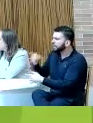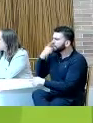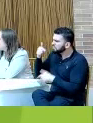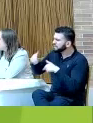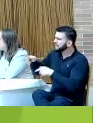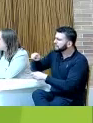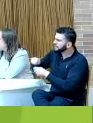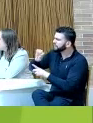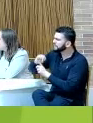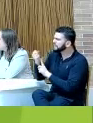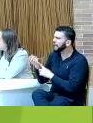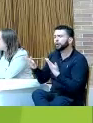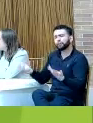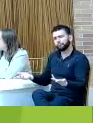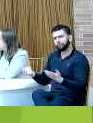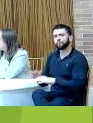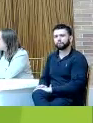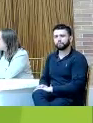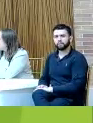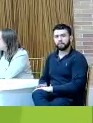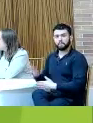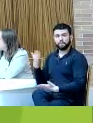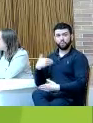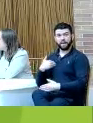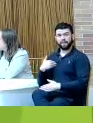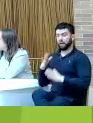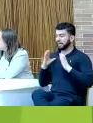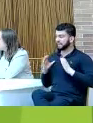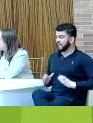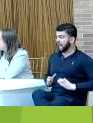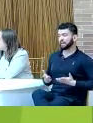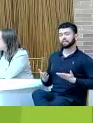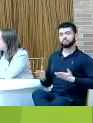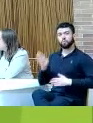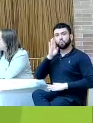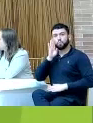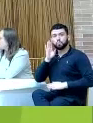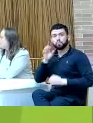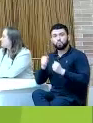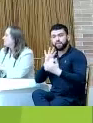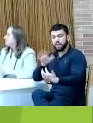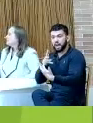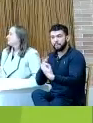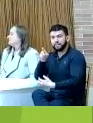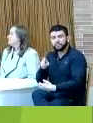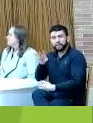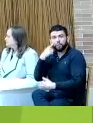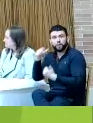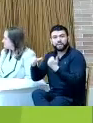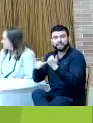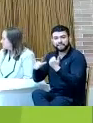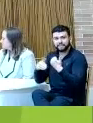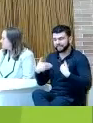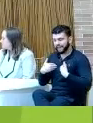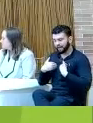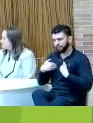scenario where there's there's a potential client with an accommodation made for an assistance animal I think the important